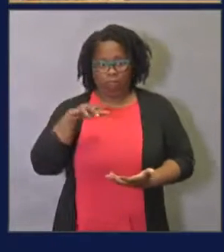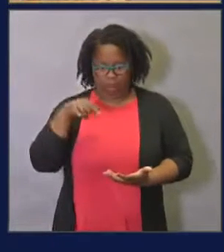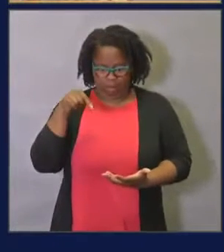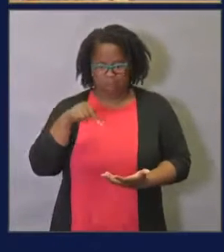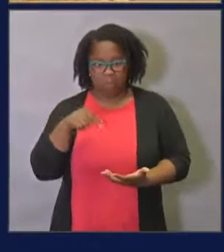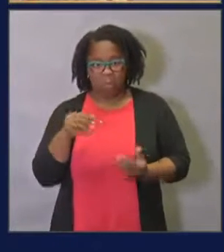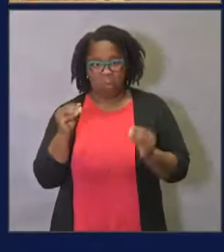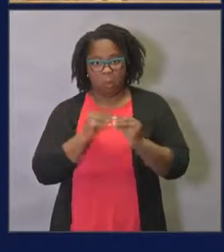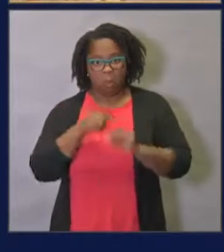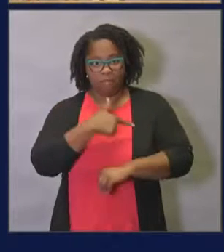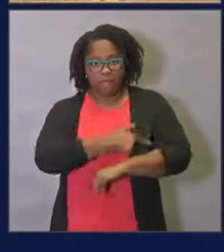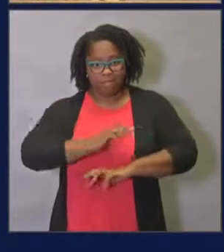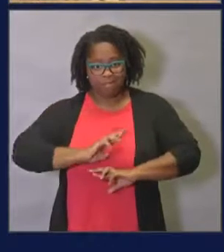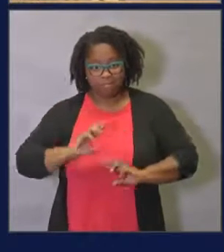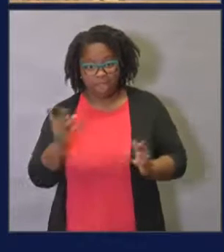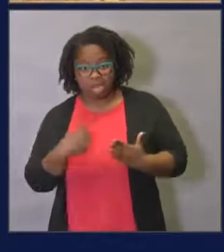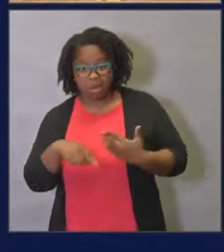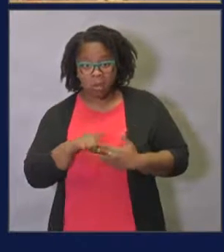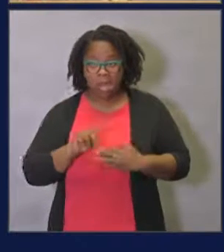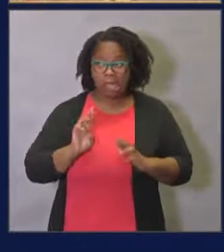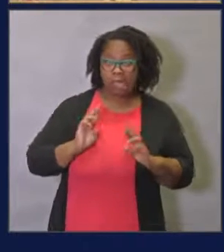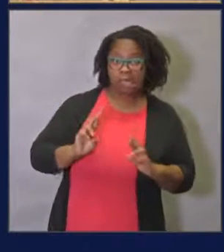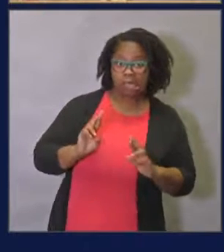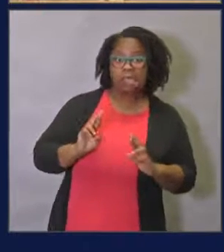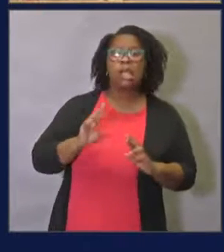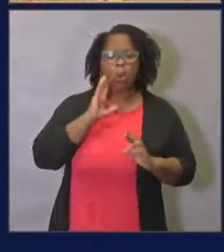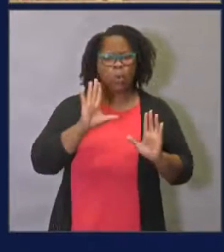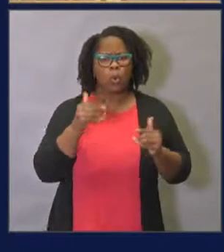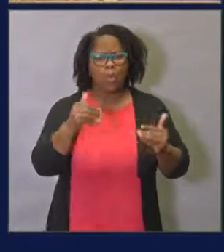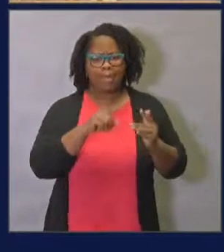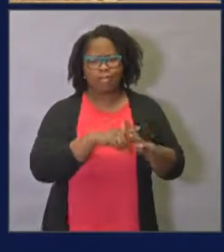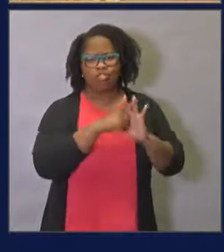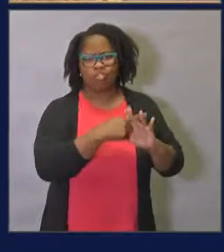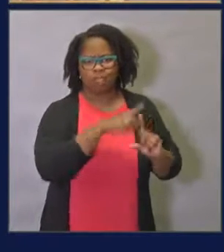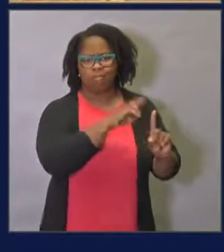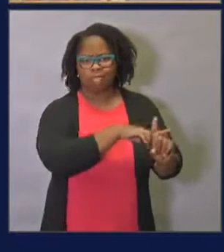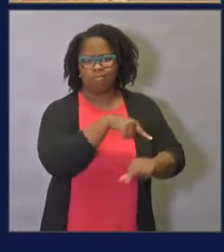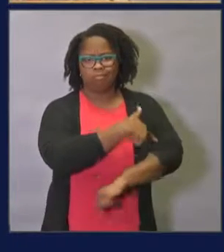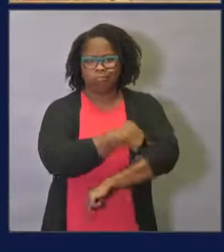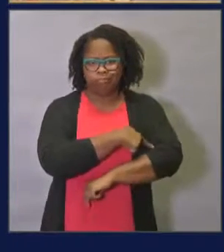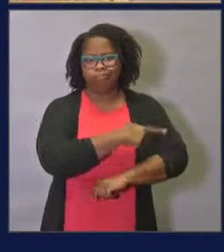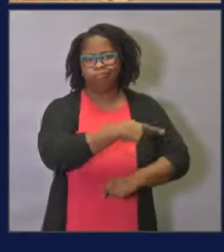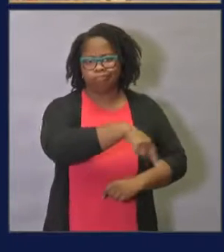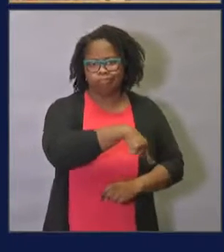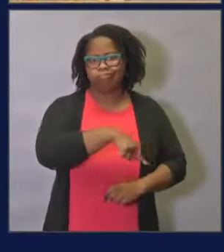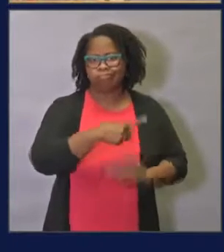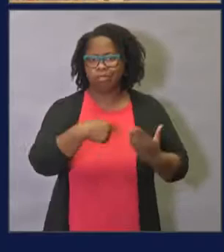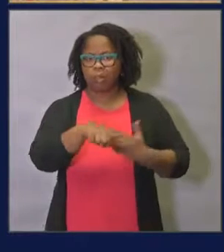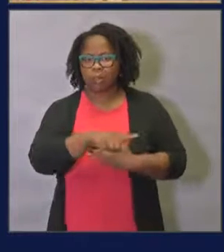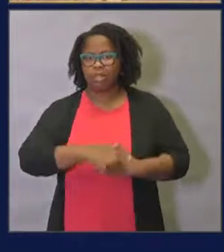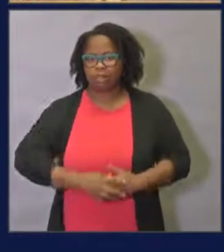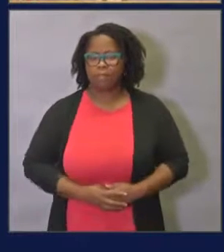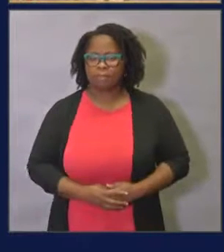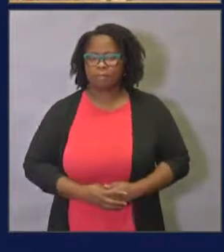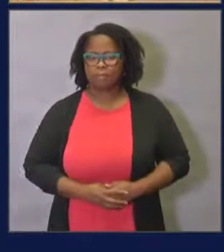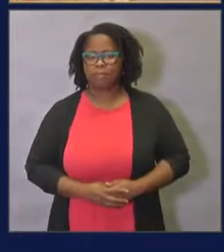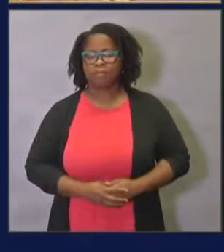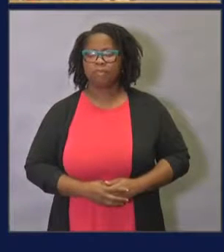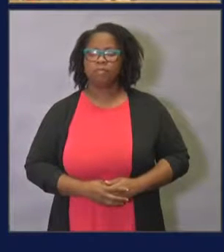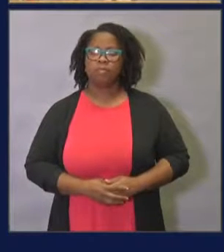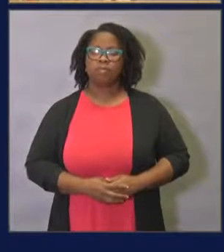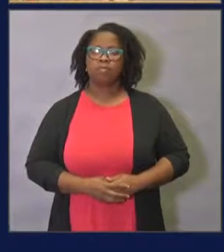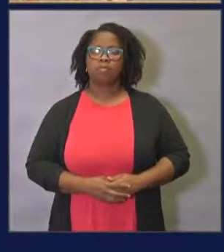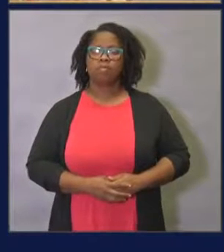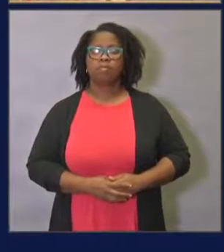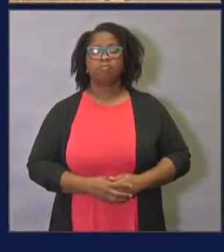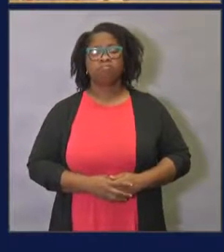week, we're able to begin that vaccination process later on next week. We do extend our gratitude